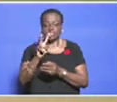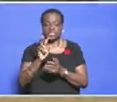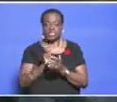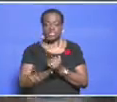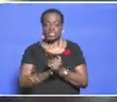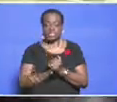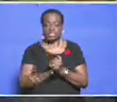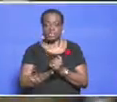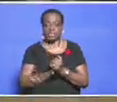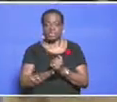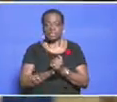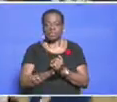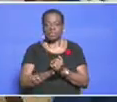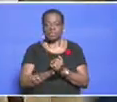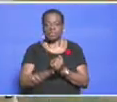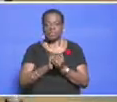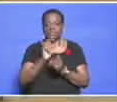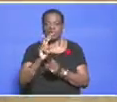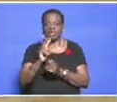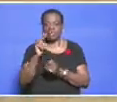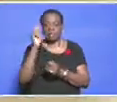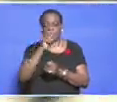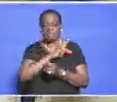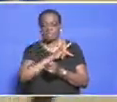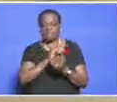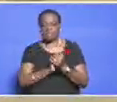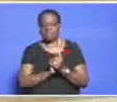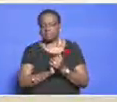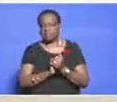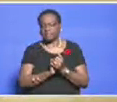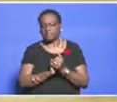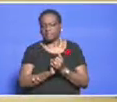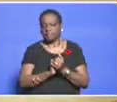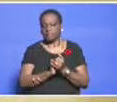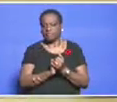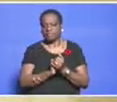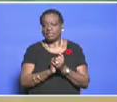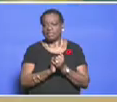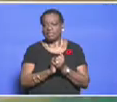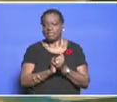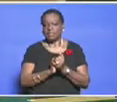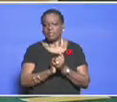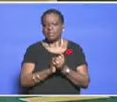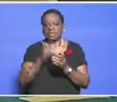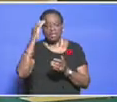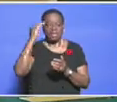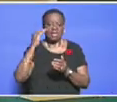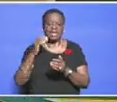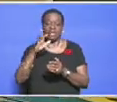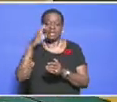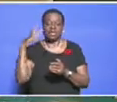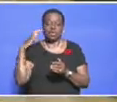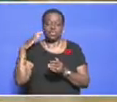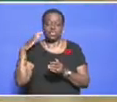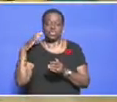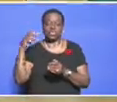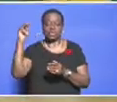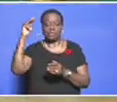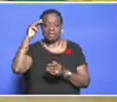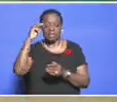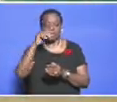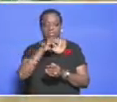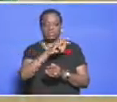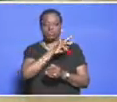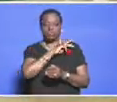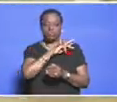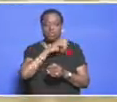the way for UB with 30 points and 12 rebounds. Dylan Spriggins led UVI with 15. Head coach Bacchus Roll on the loss. It's a better